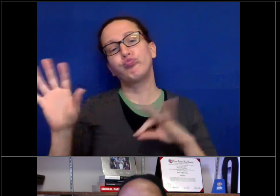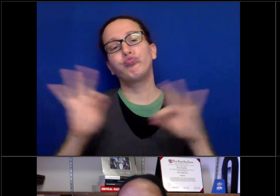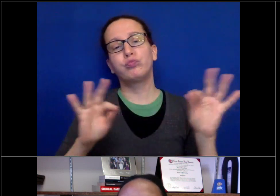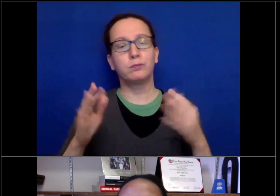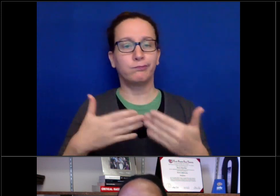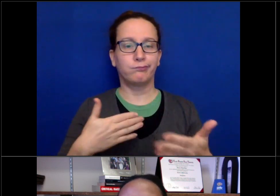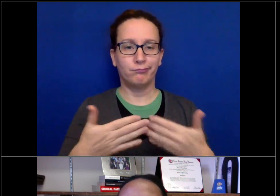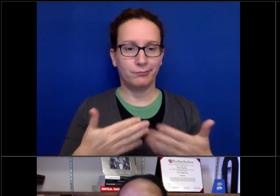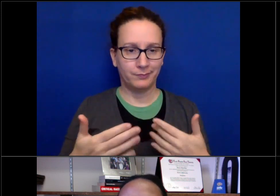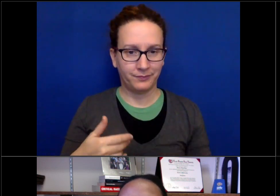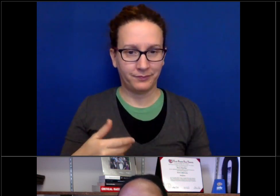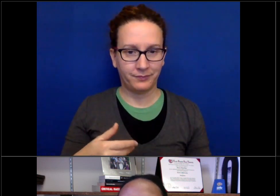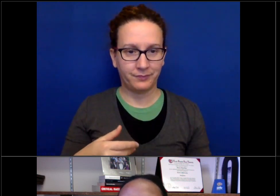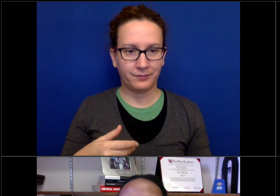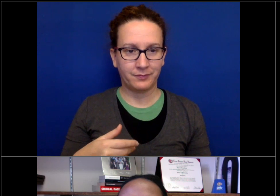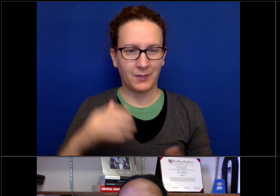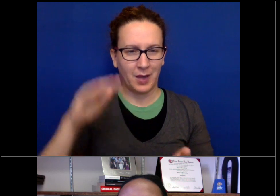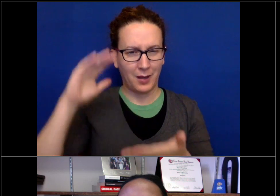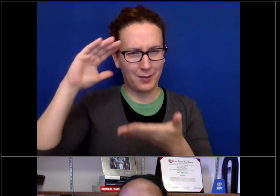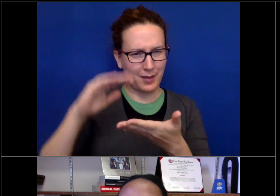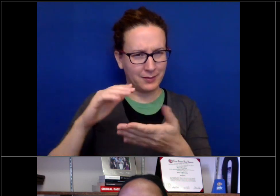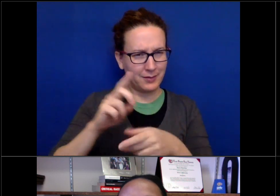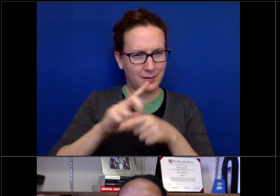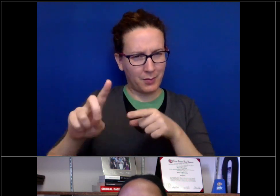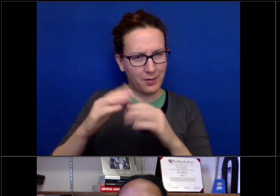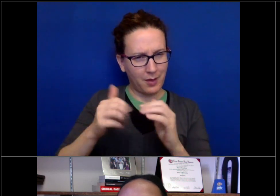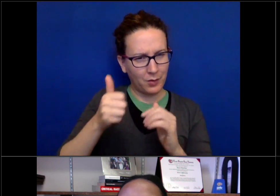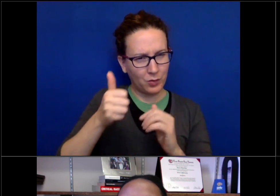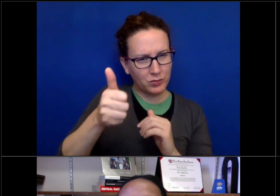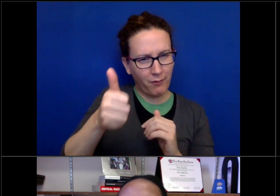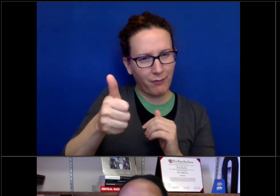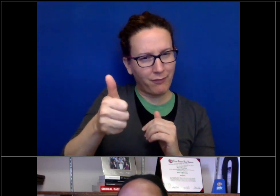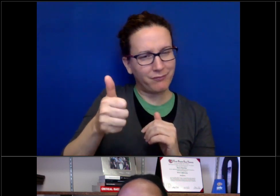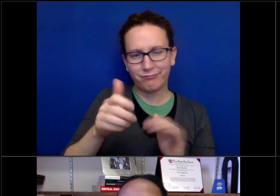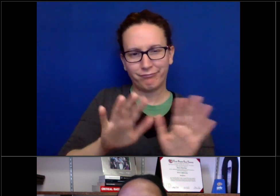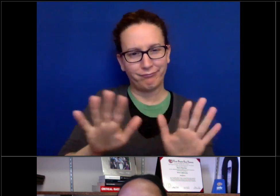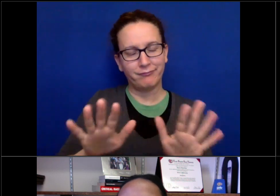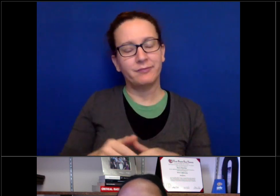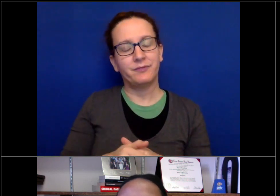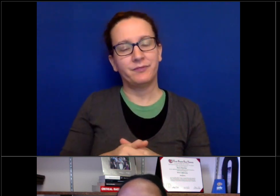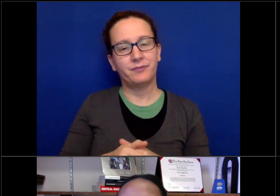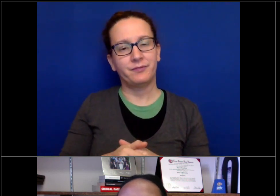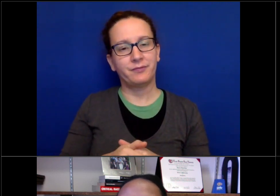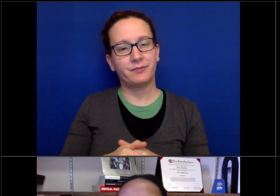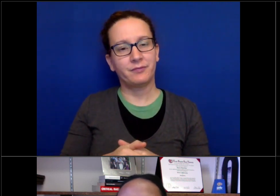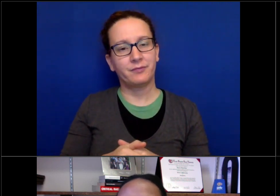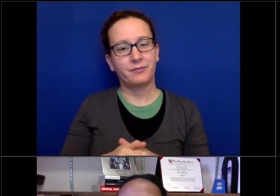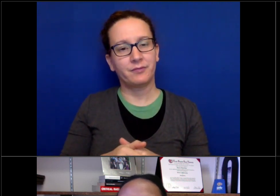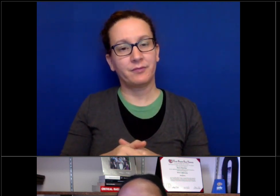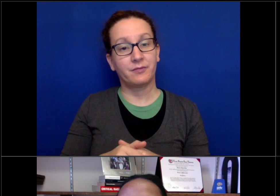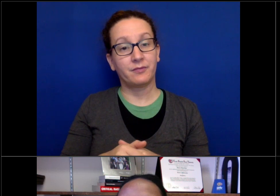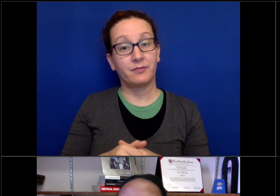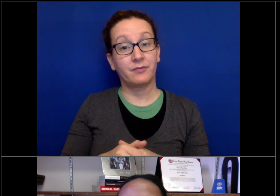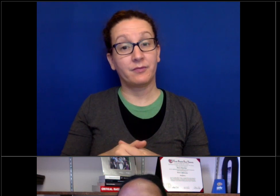to get someone who's even less disciplined than yourself. And then as of the author